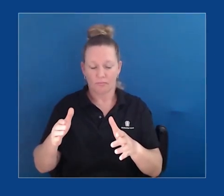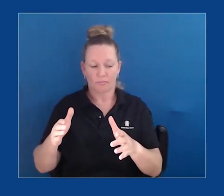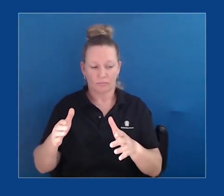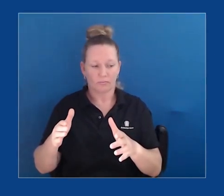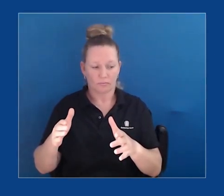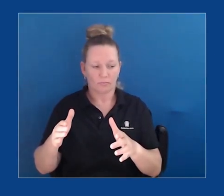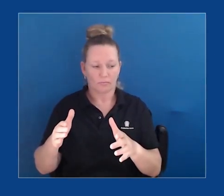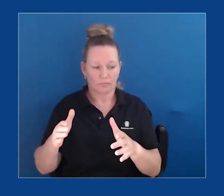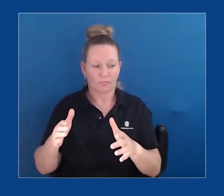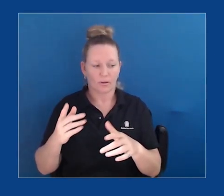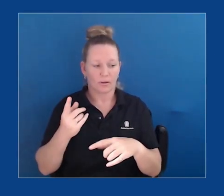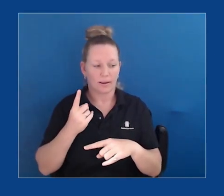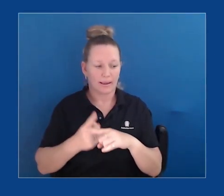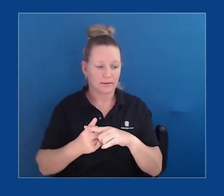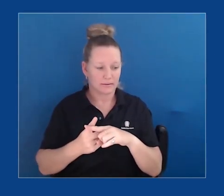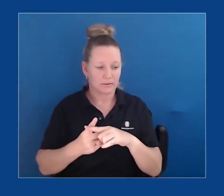to be able to